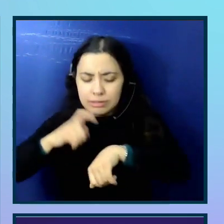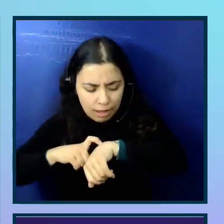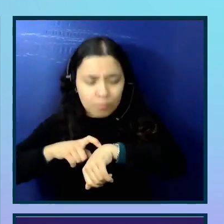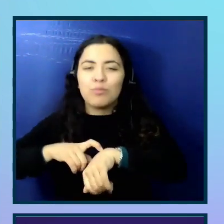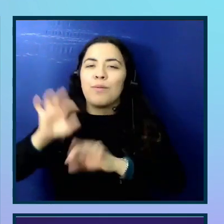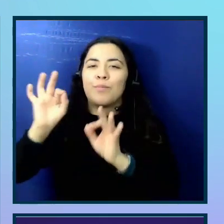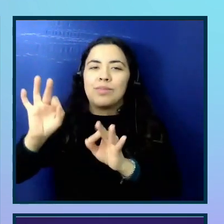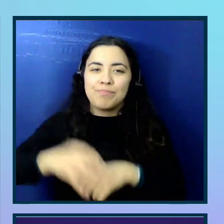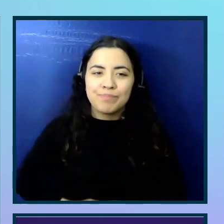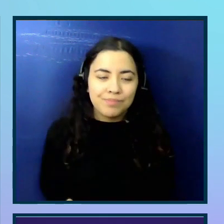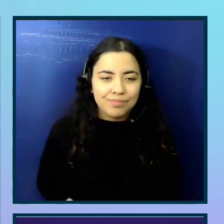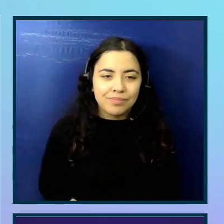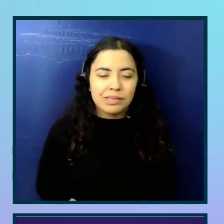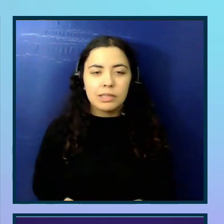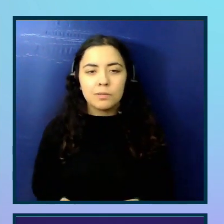time.